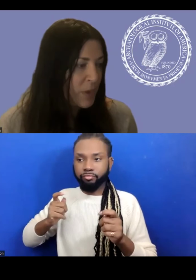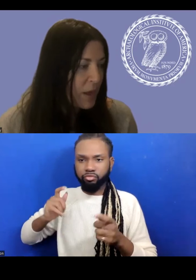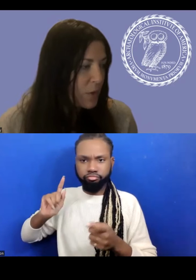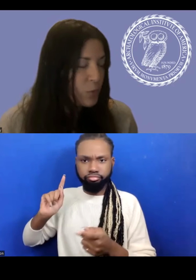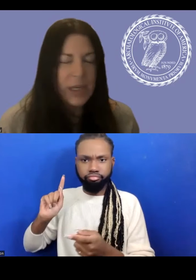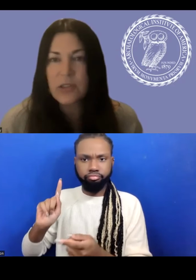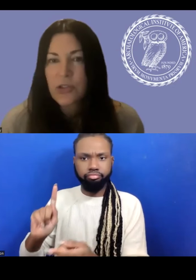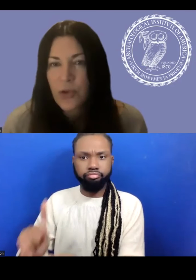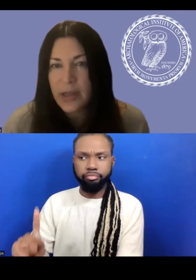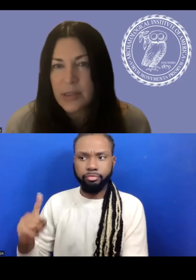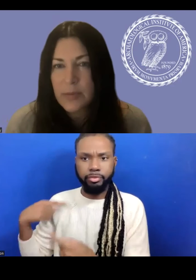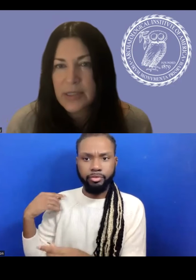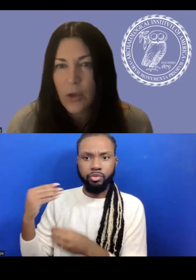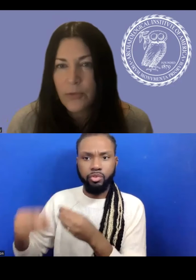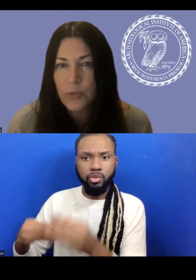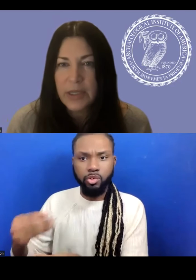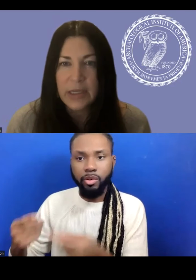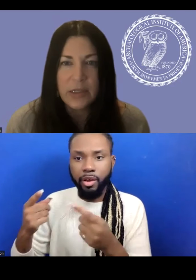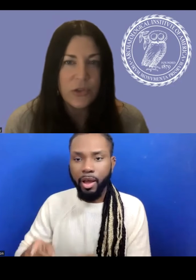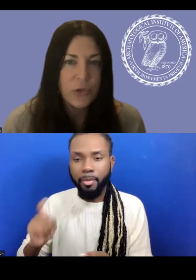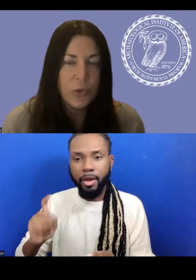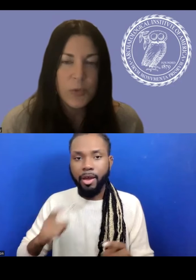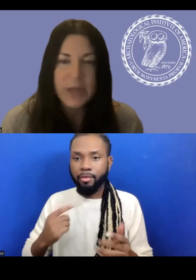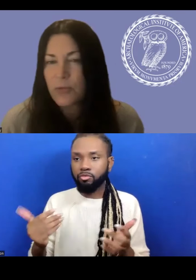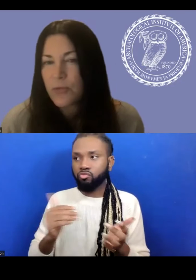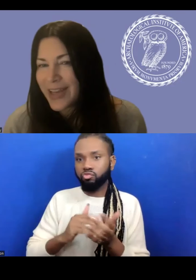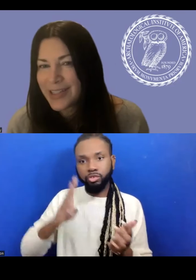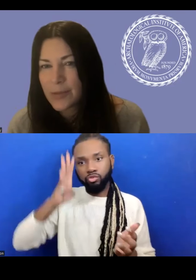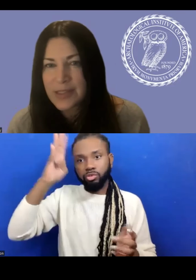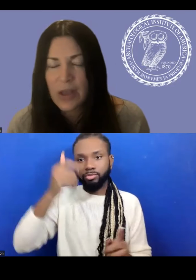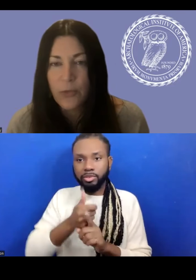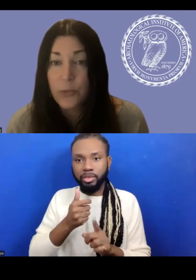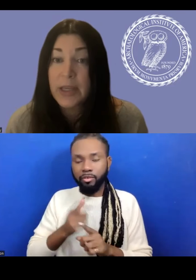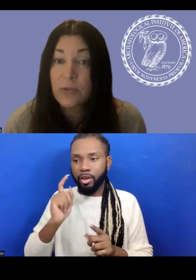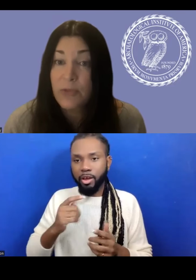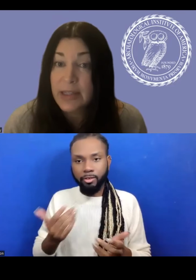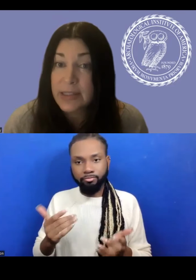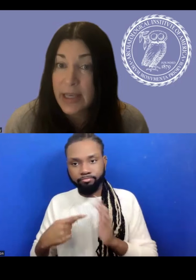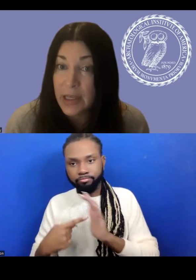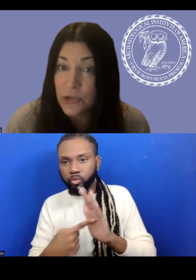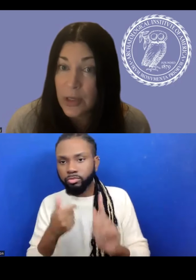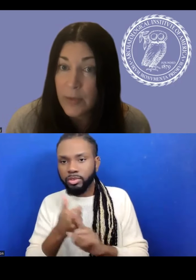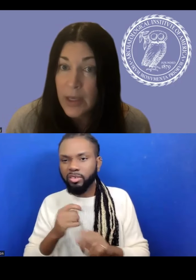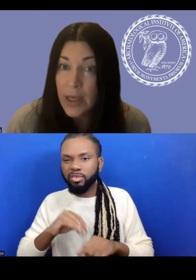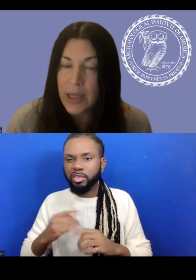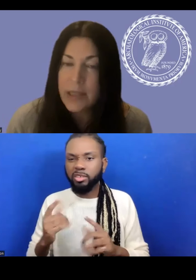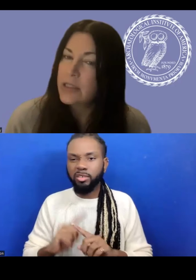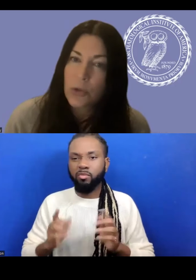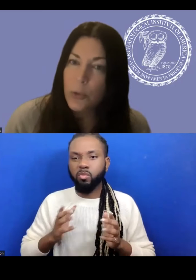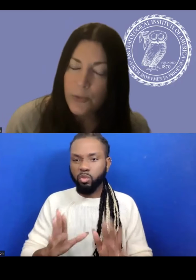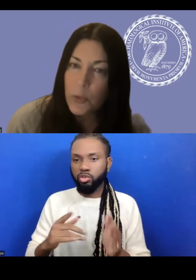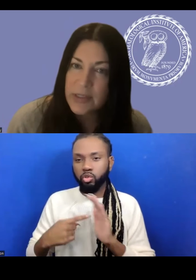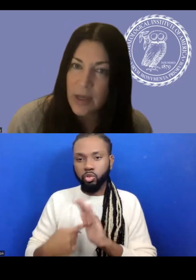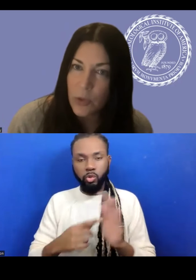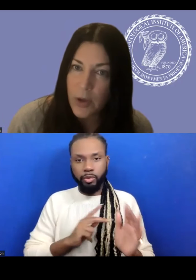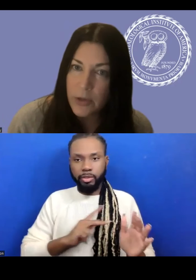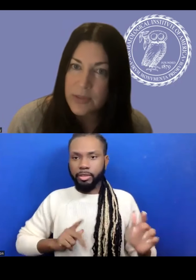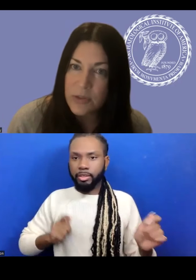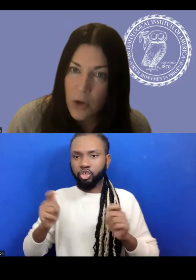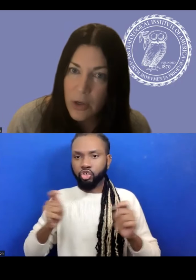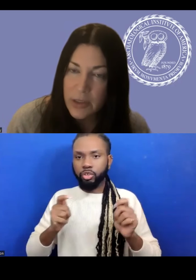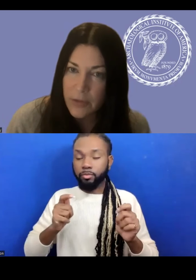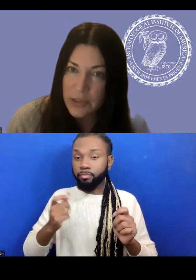to reconstruct himself, who needed to reinvent himself, reinvent kingship. And indeed, Khufu was not the